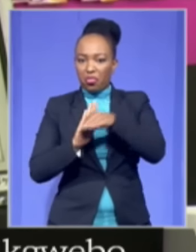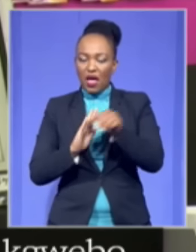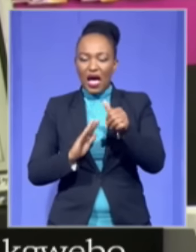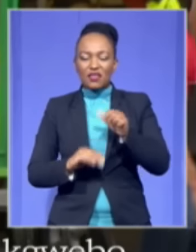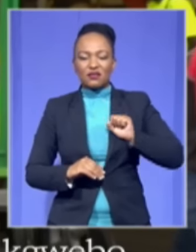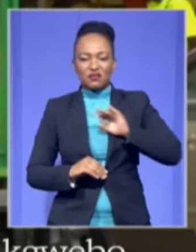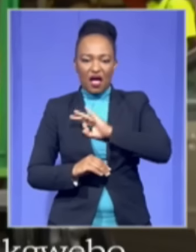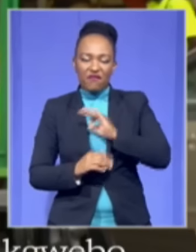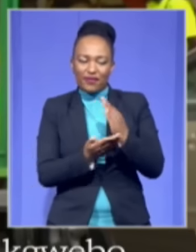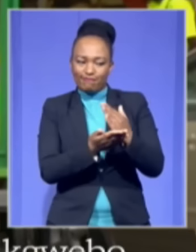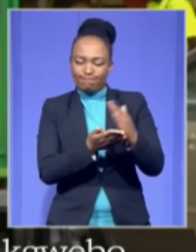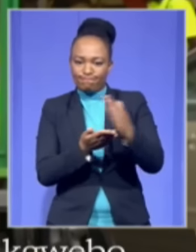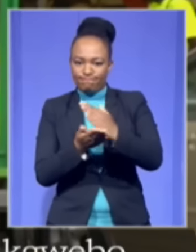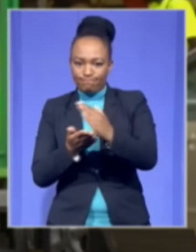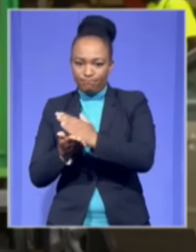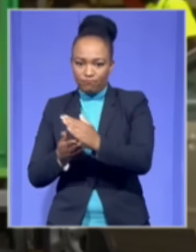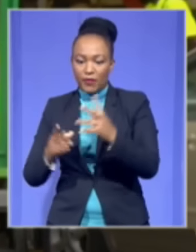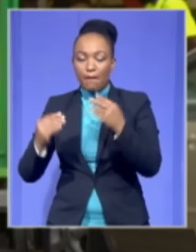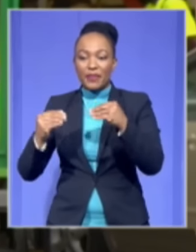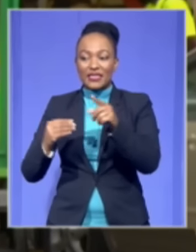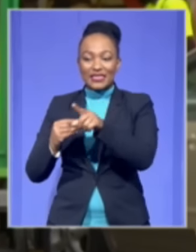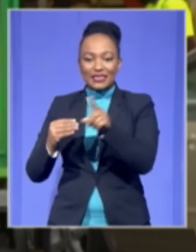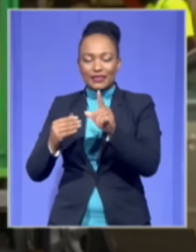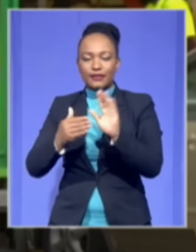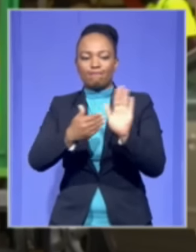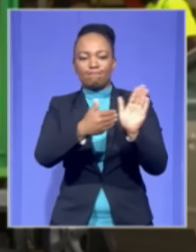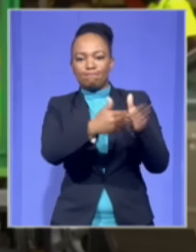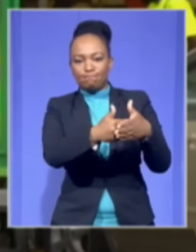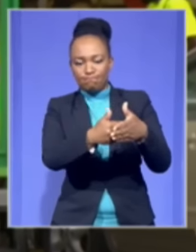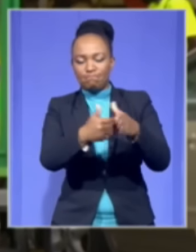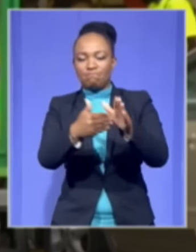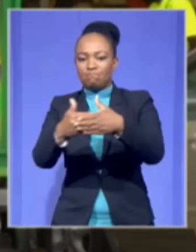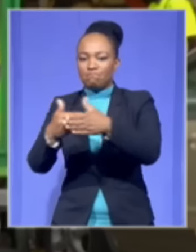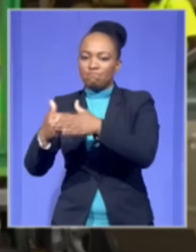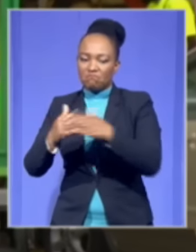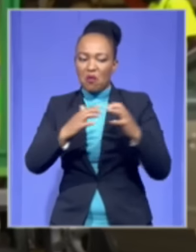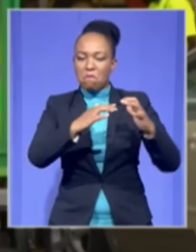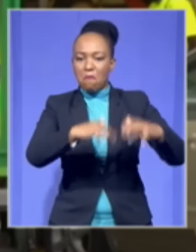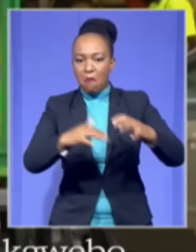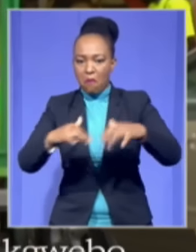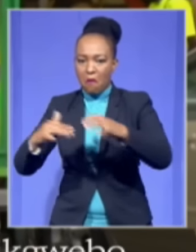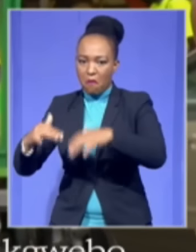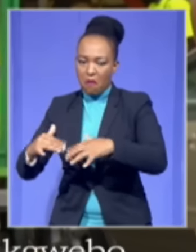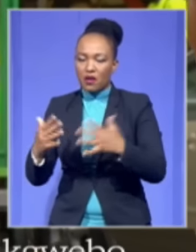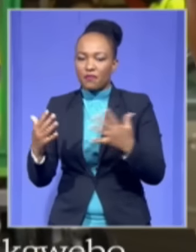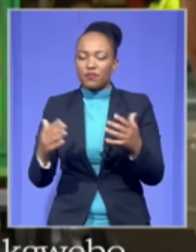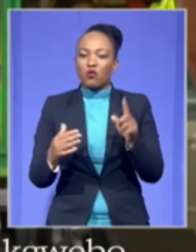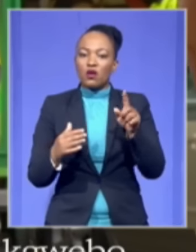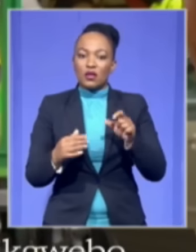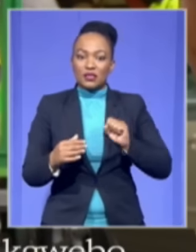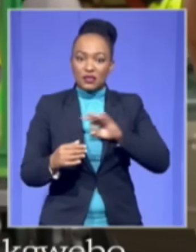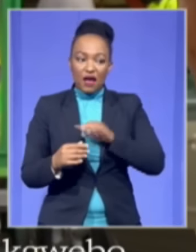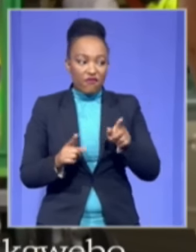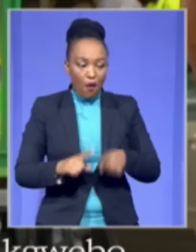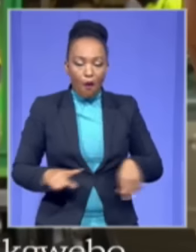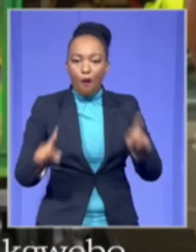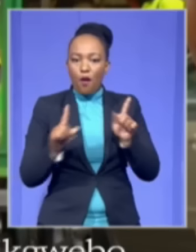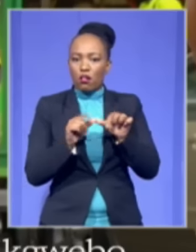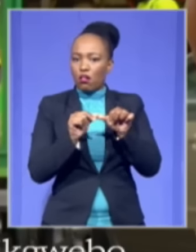in Komatipoort that has closed their doors. We have to make shifts. We can't keep all our staff working.